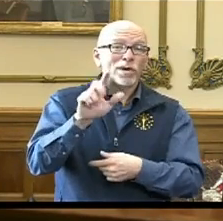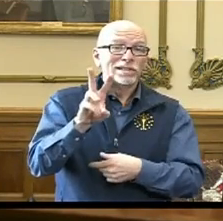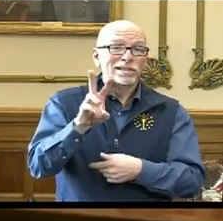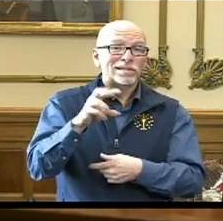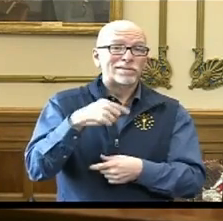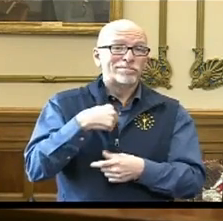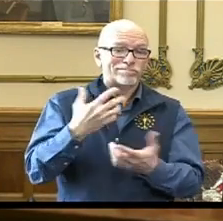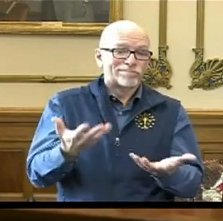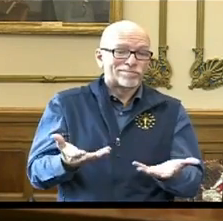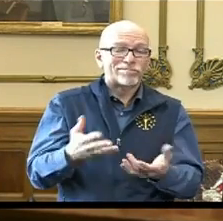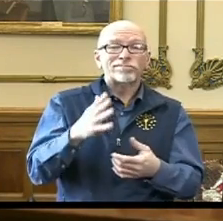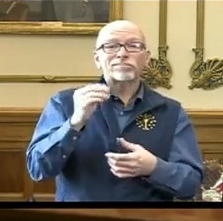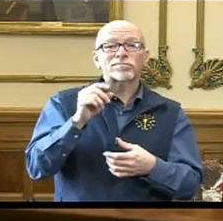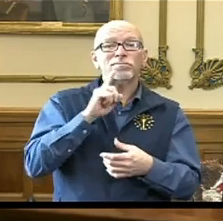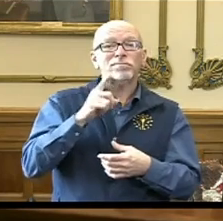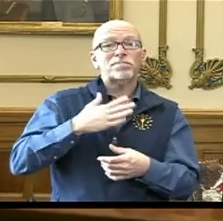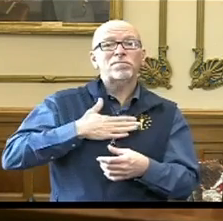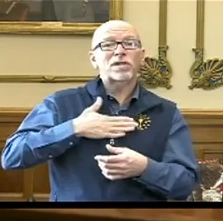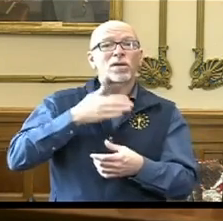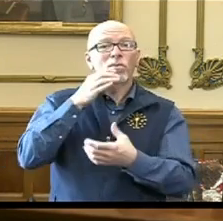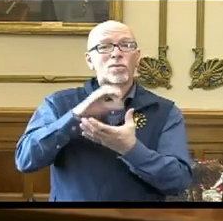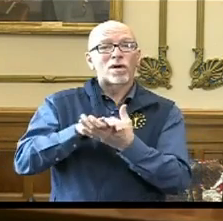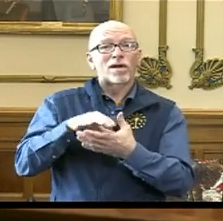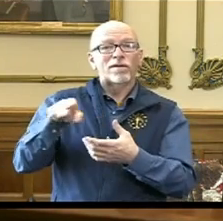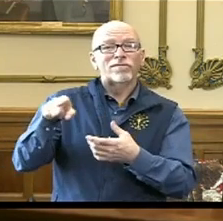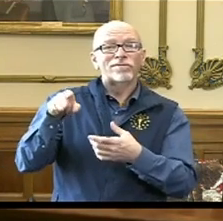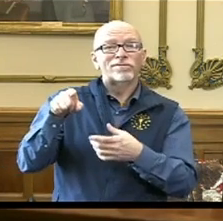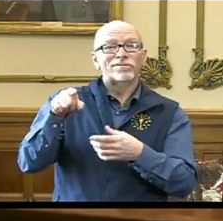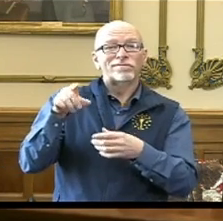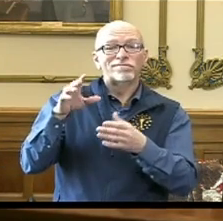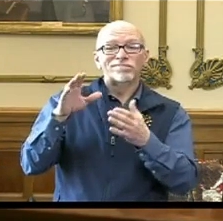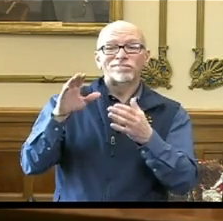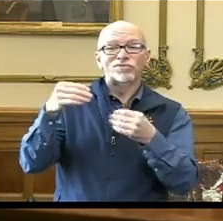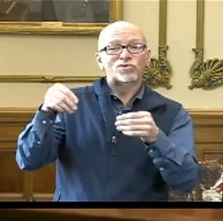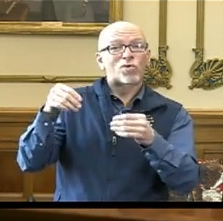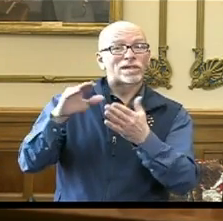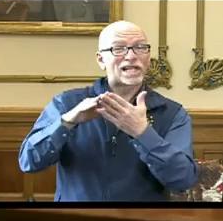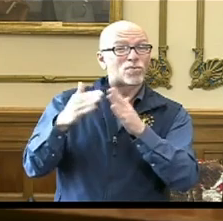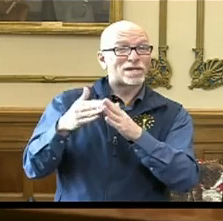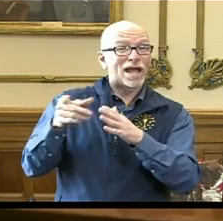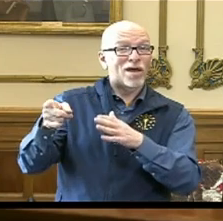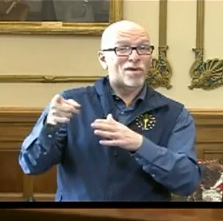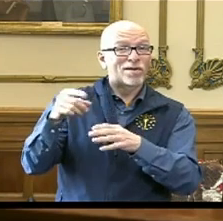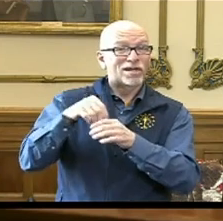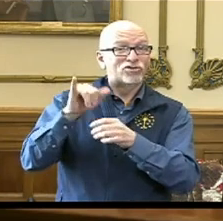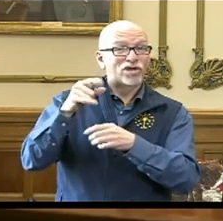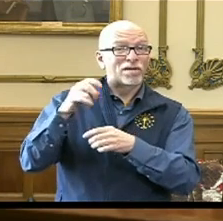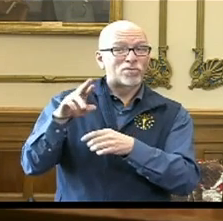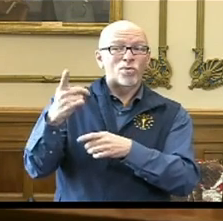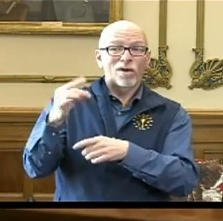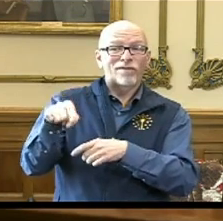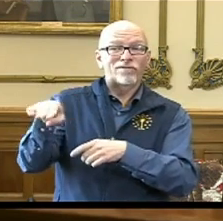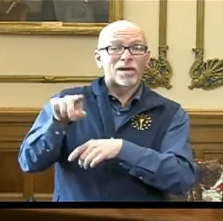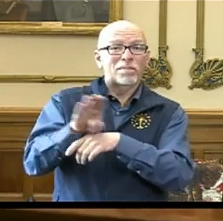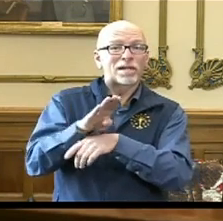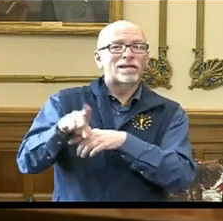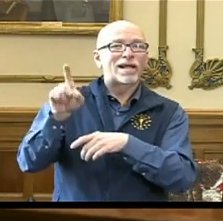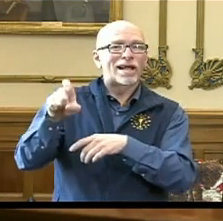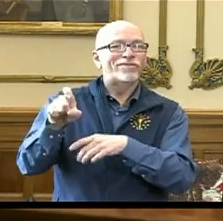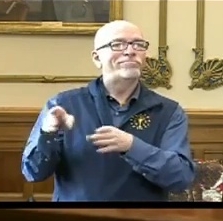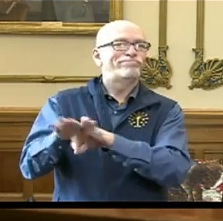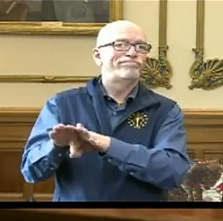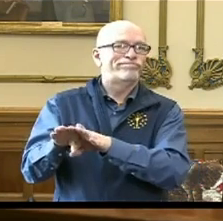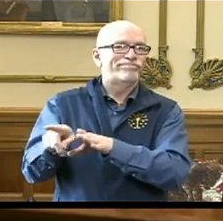and actually in my wife's store in downtown. Was one of the businesses that had to shut down